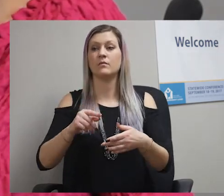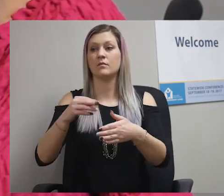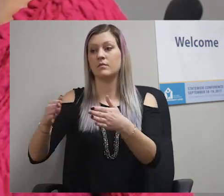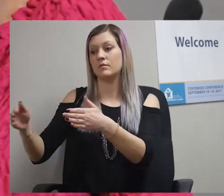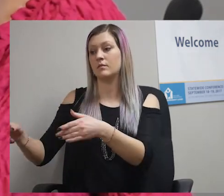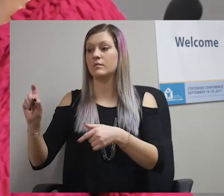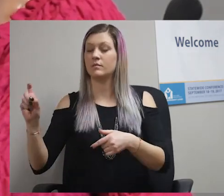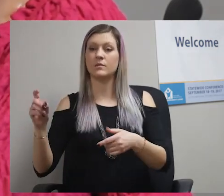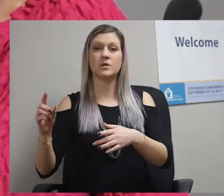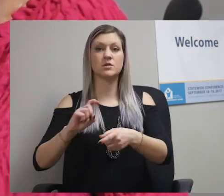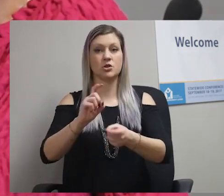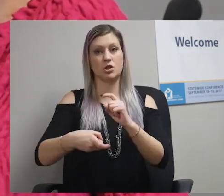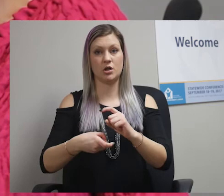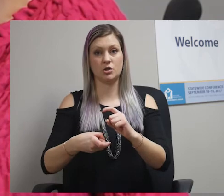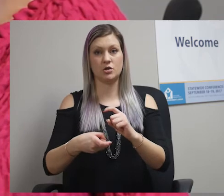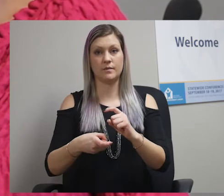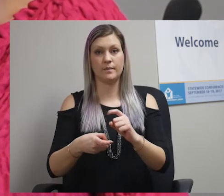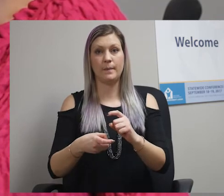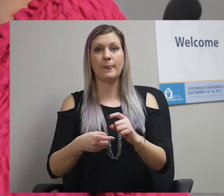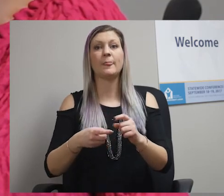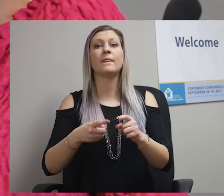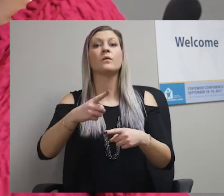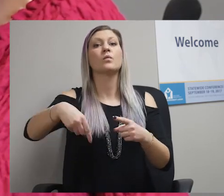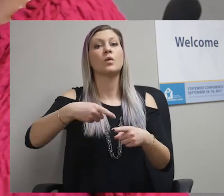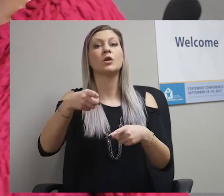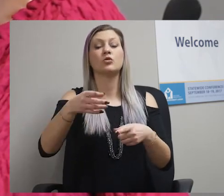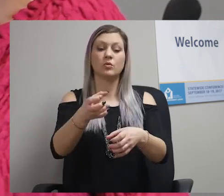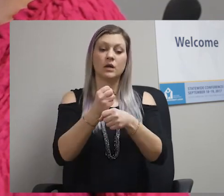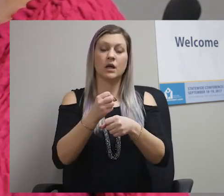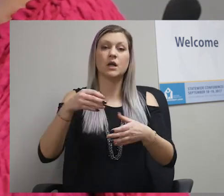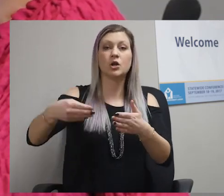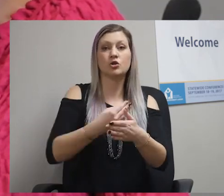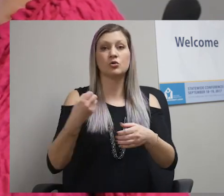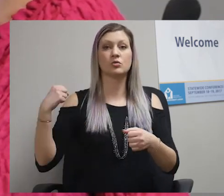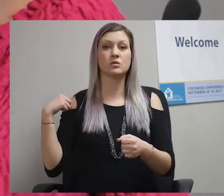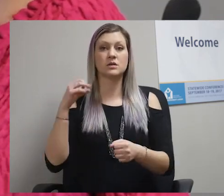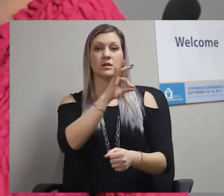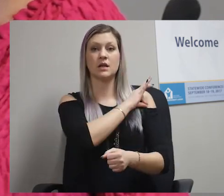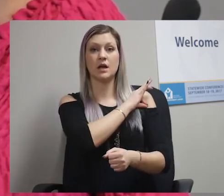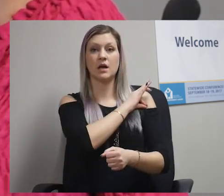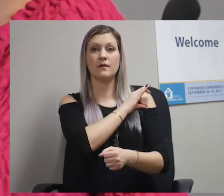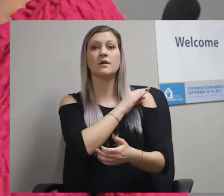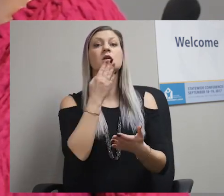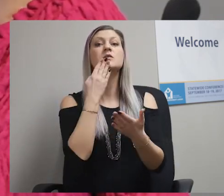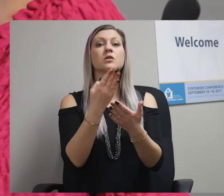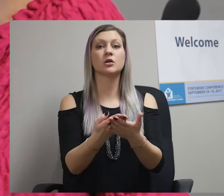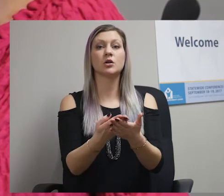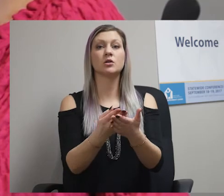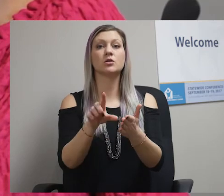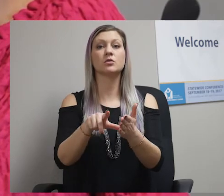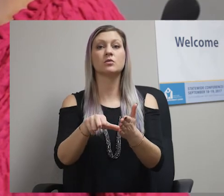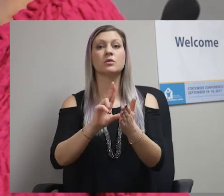your needs have changed. Whenever you hire new staff, it's a good idea to review the plan to make